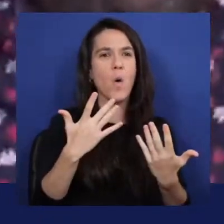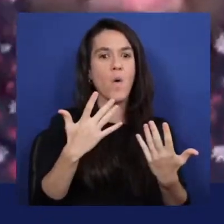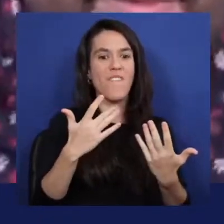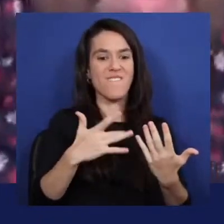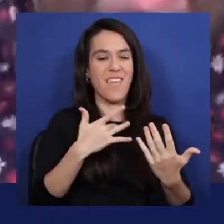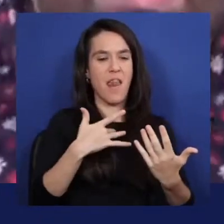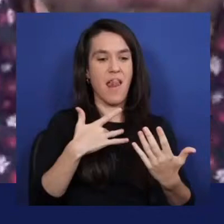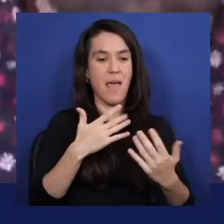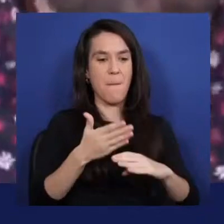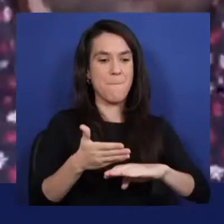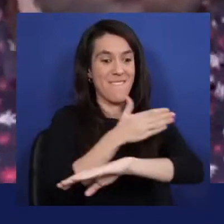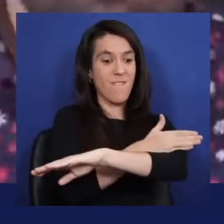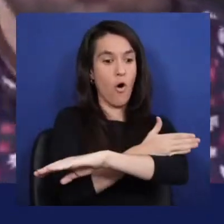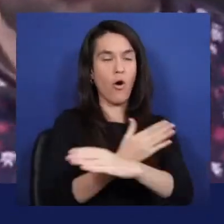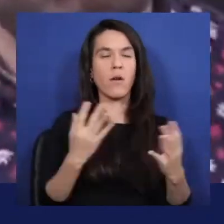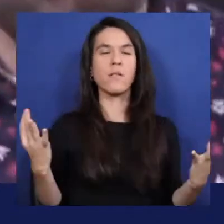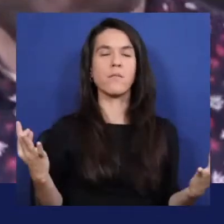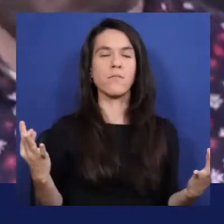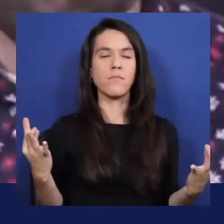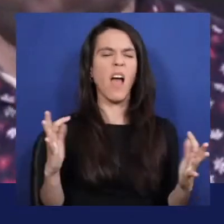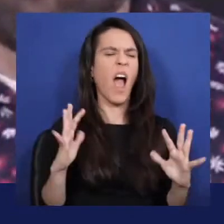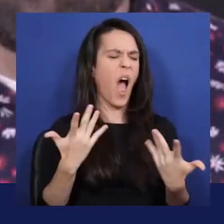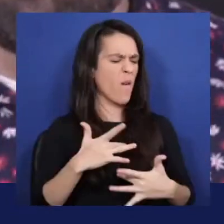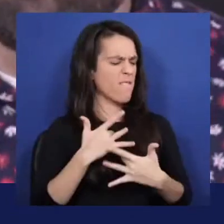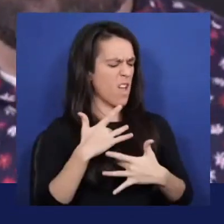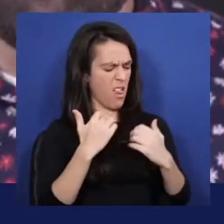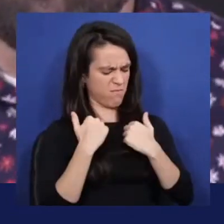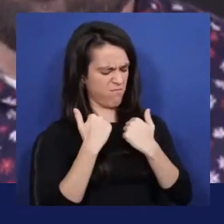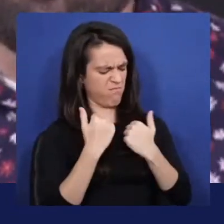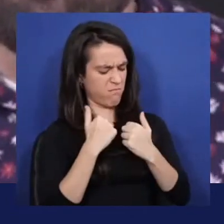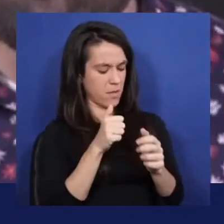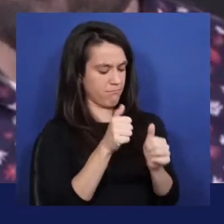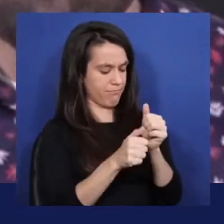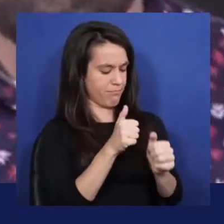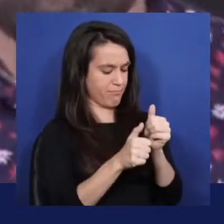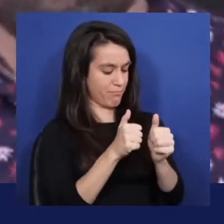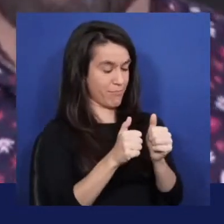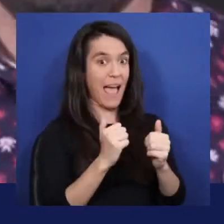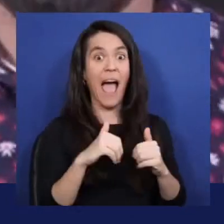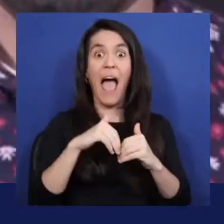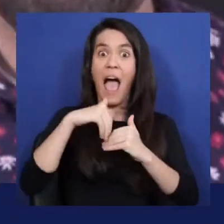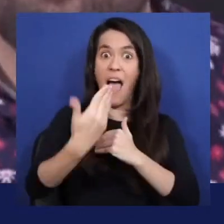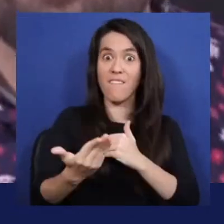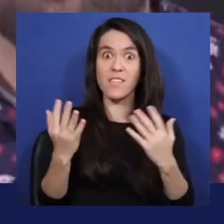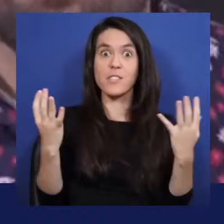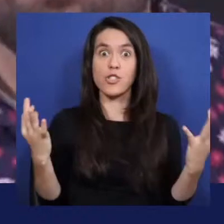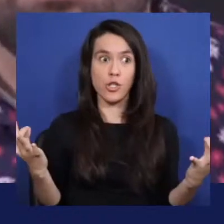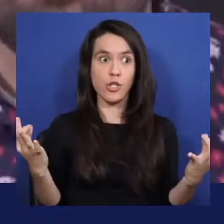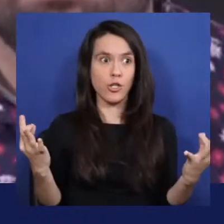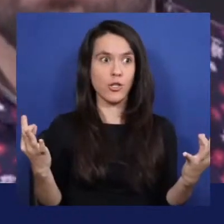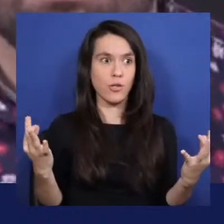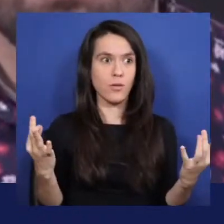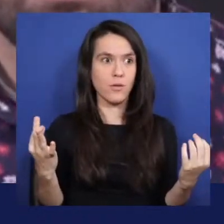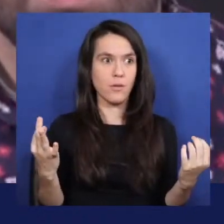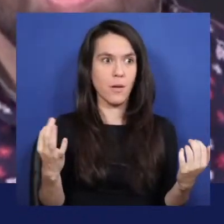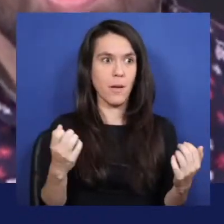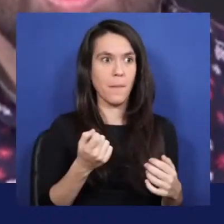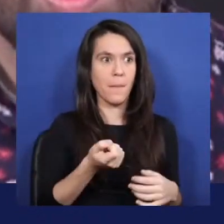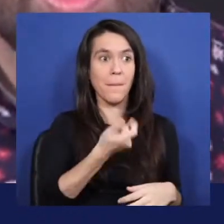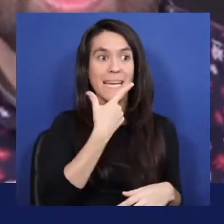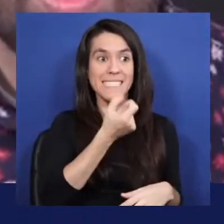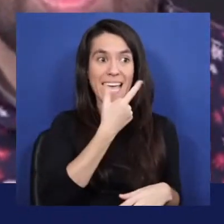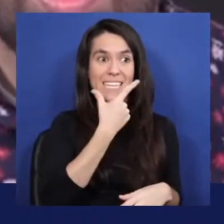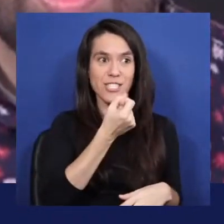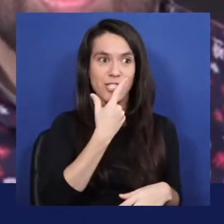meditation and then after meditation, and it was just horrible experience. It was just a drop down basically where